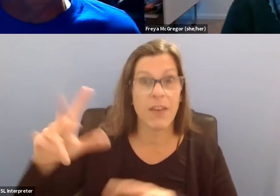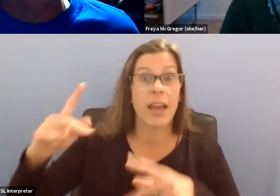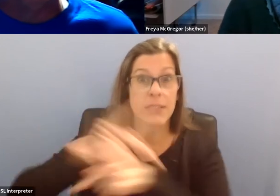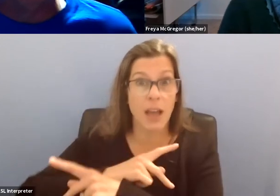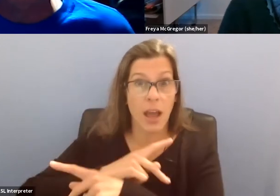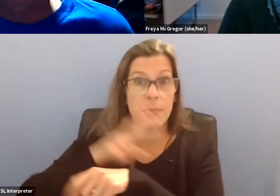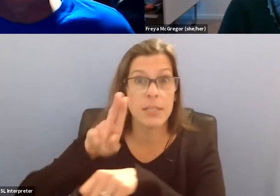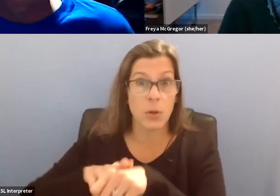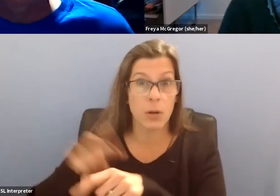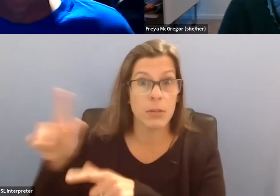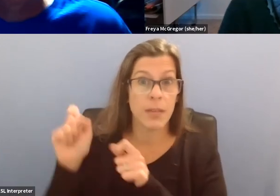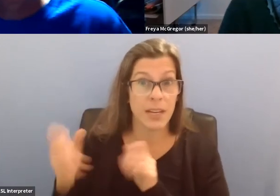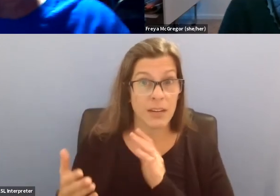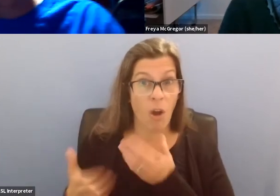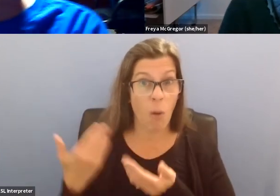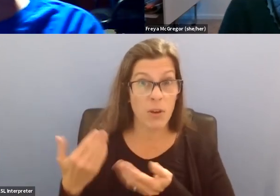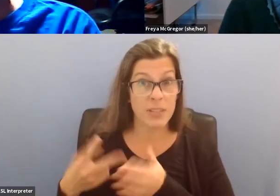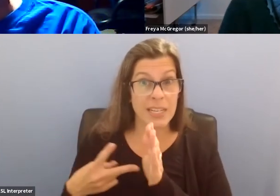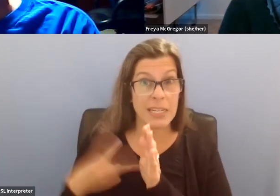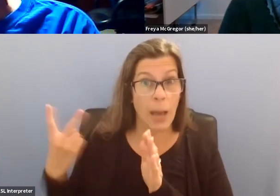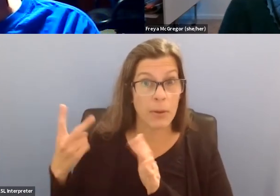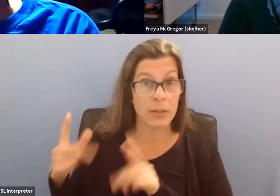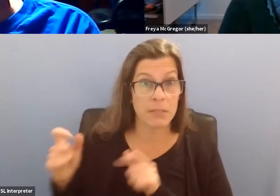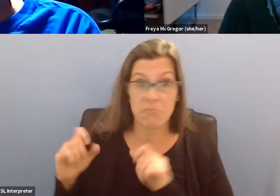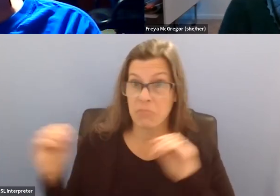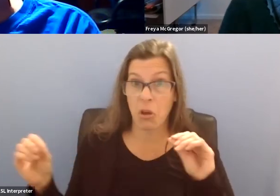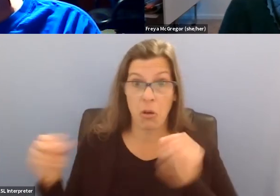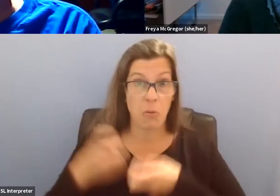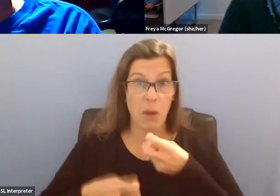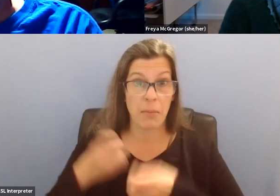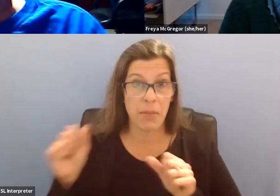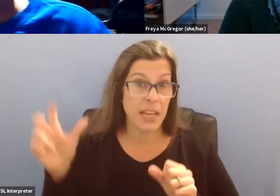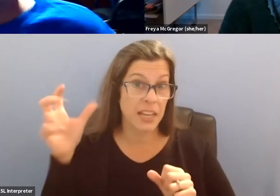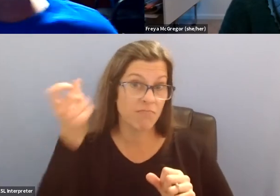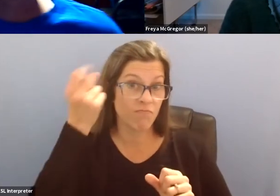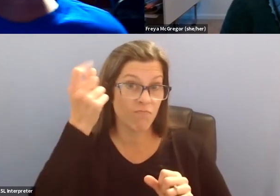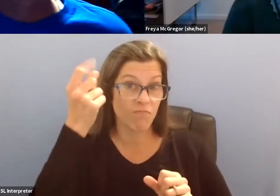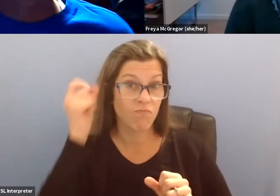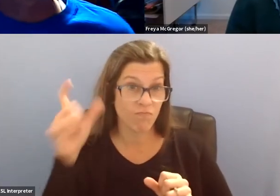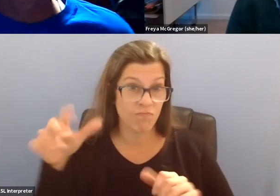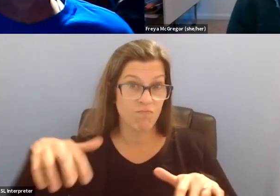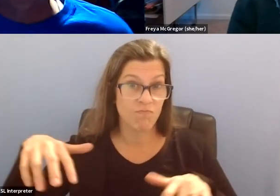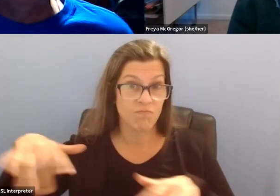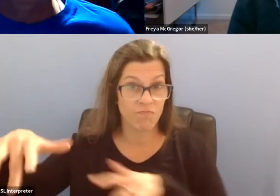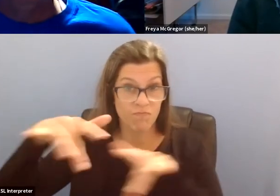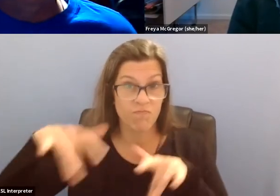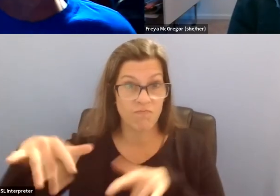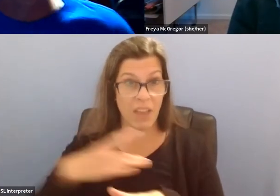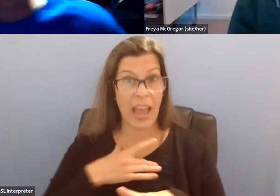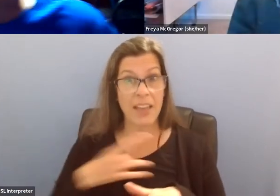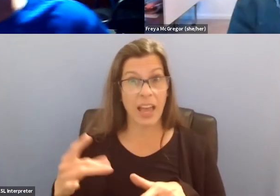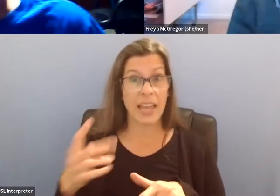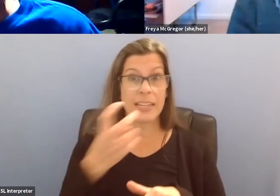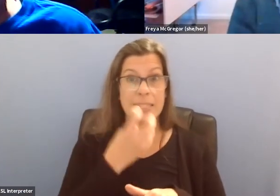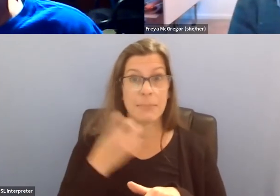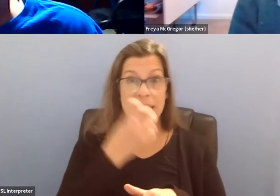it's almost a double speed and I have no trouble understanding at all. I like, I like speech that's accurate and fast.